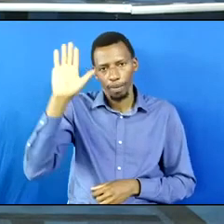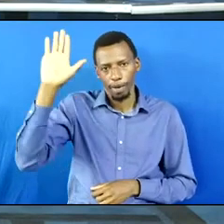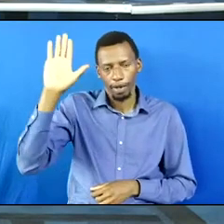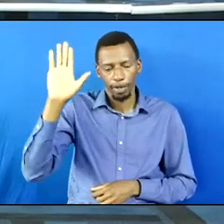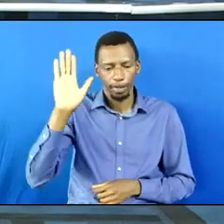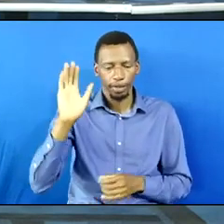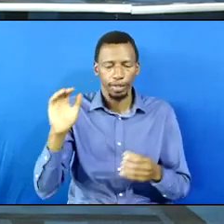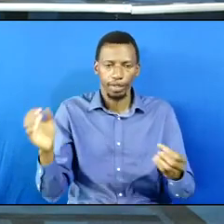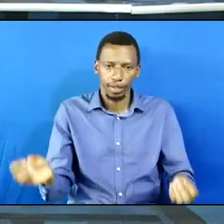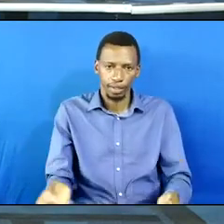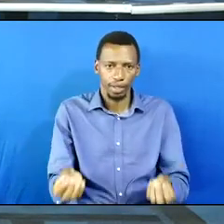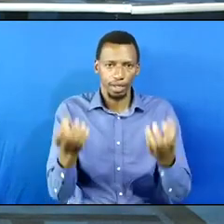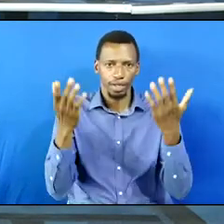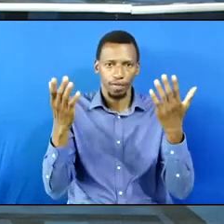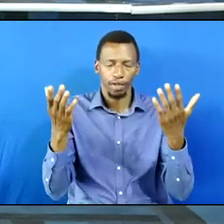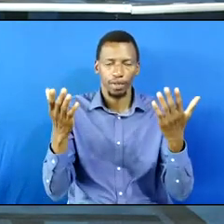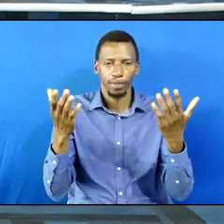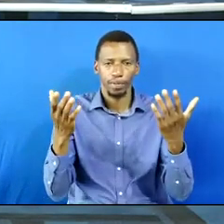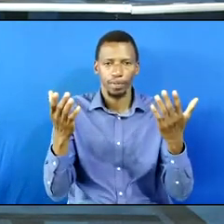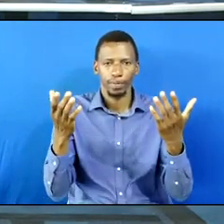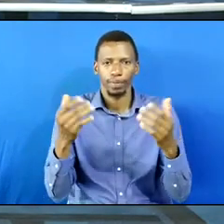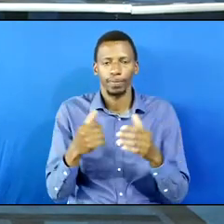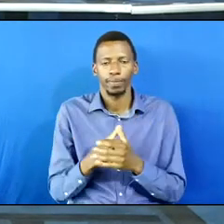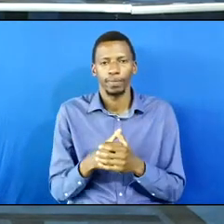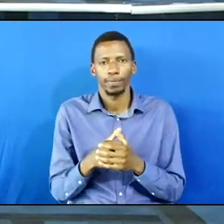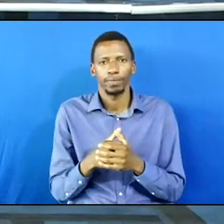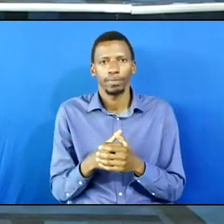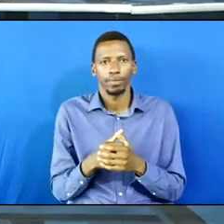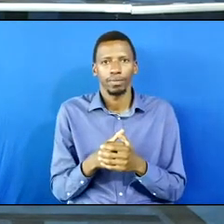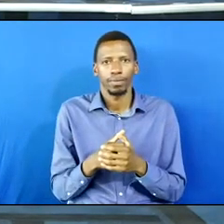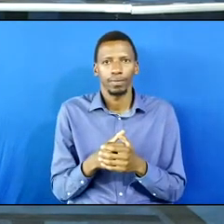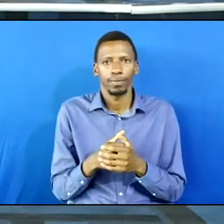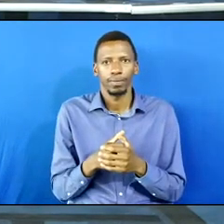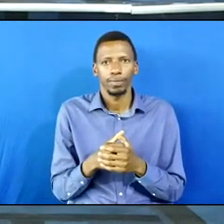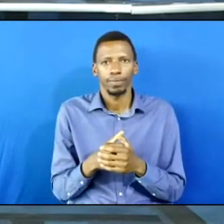sacrifice. You remember they had the hyssopo, which